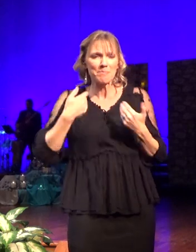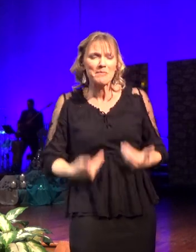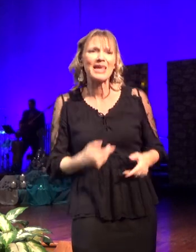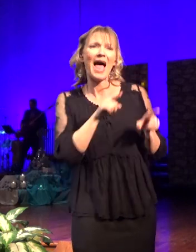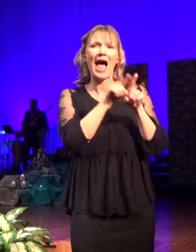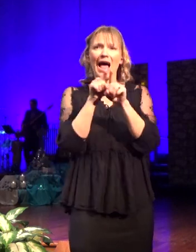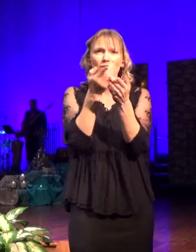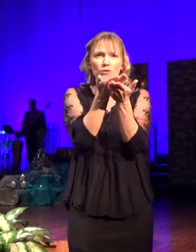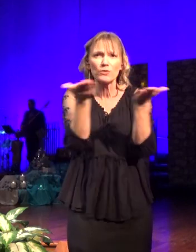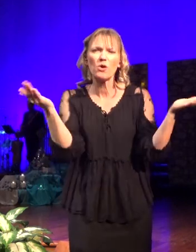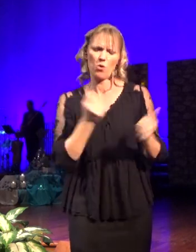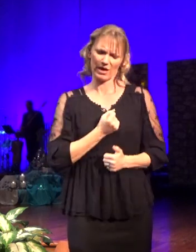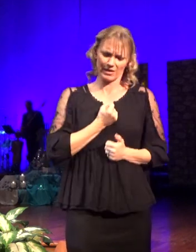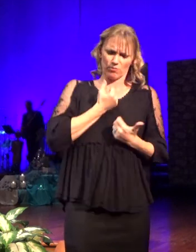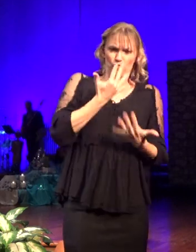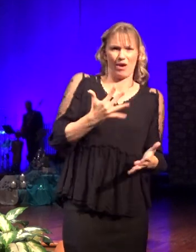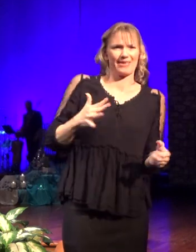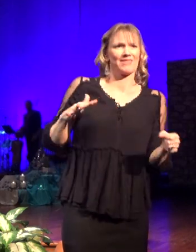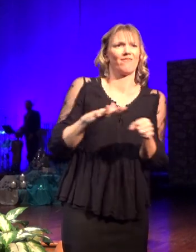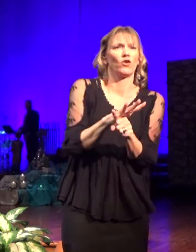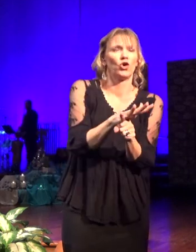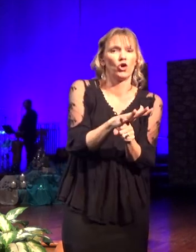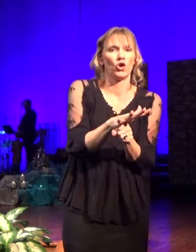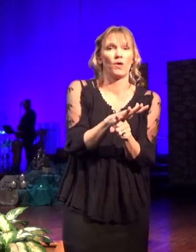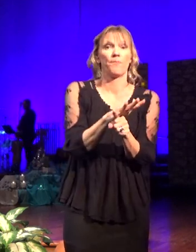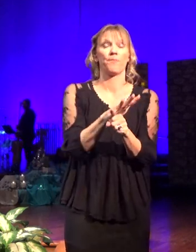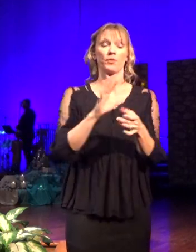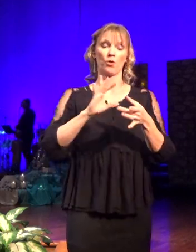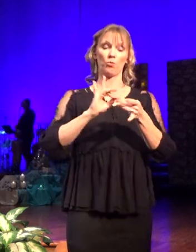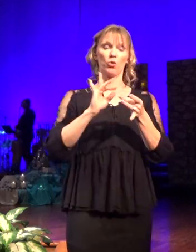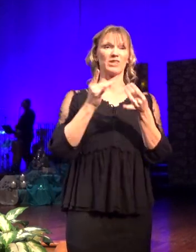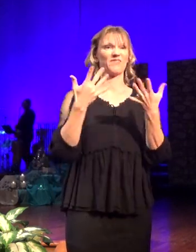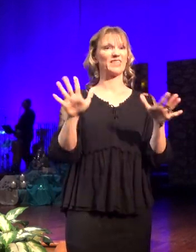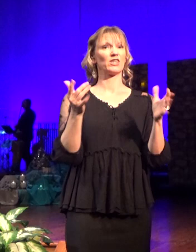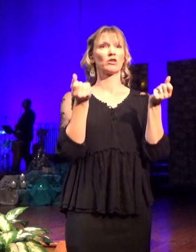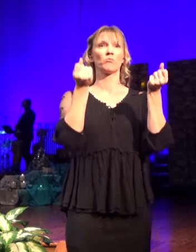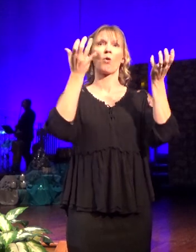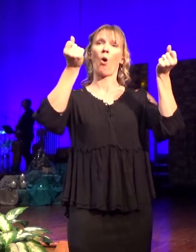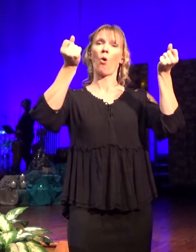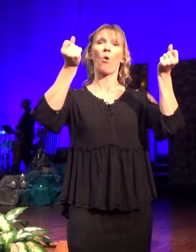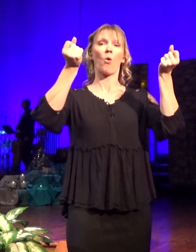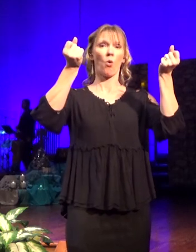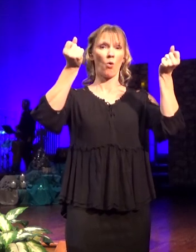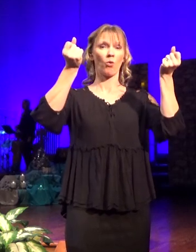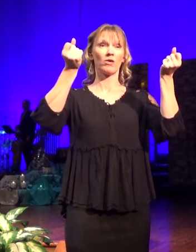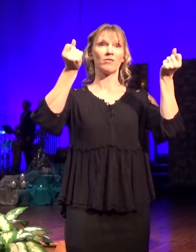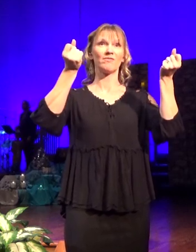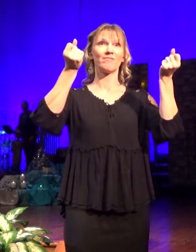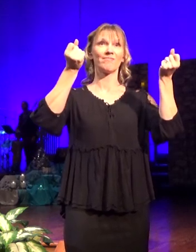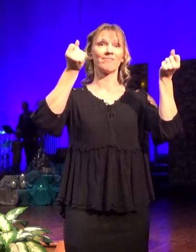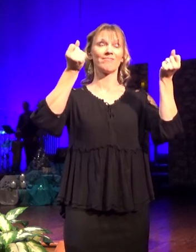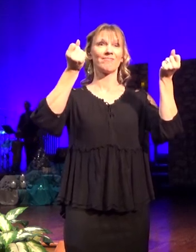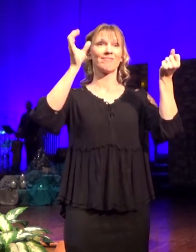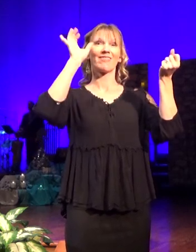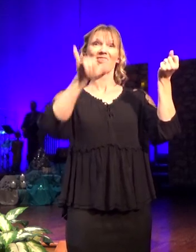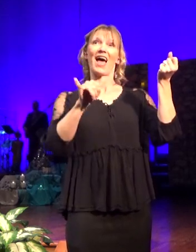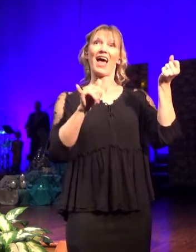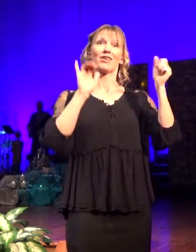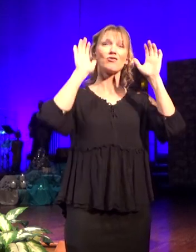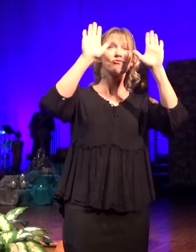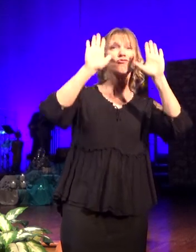expressing fully. And these words have been spoken indeed. And they've been received by that great